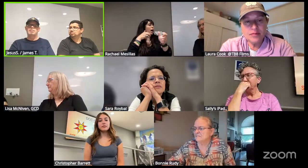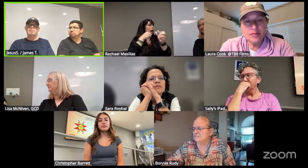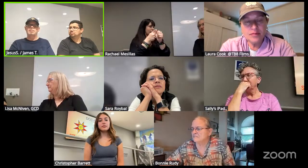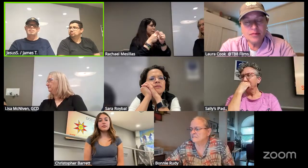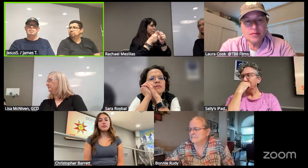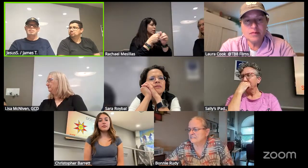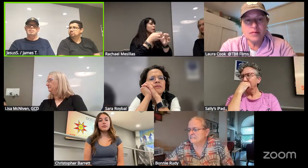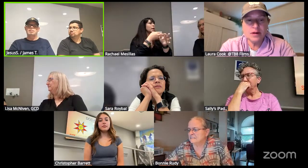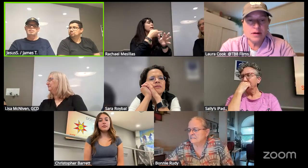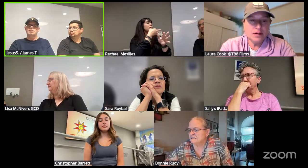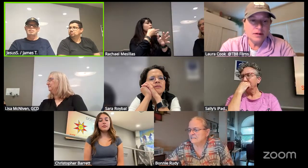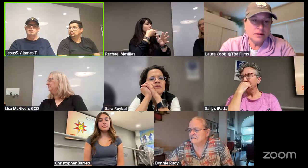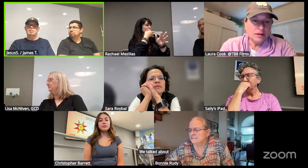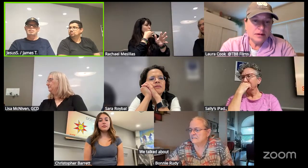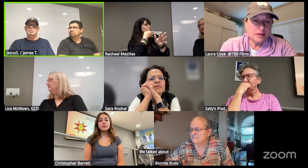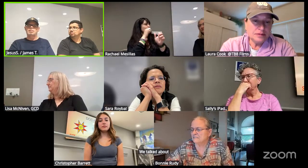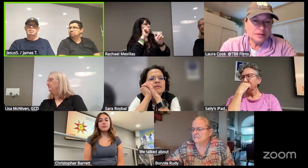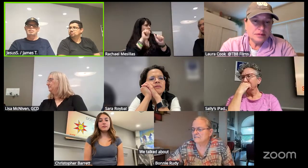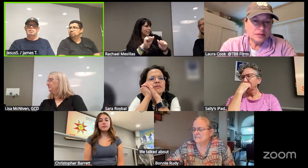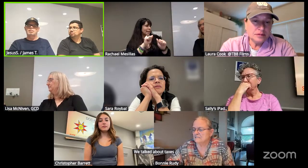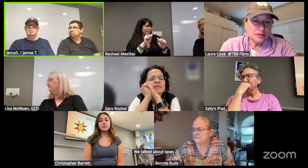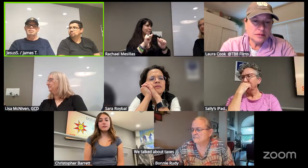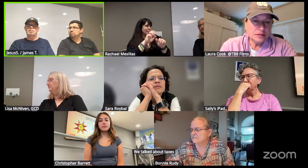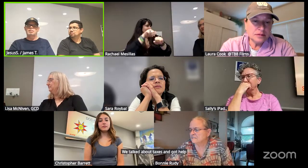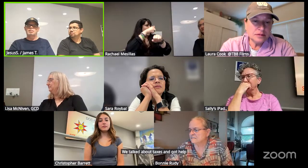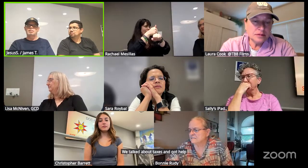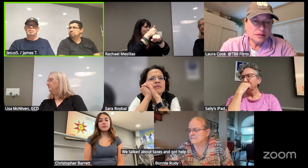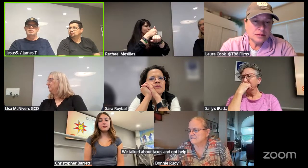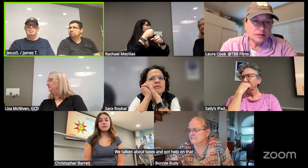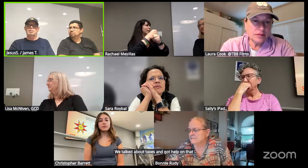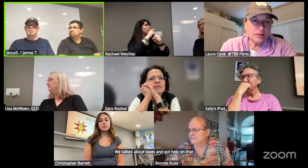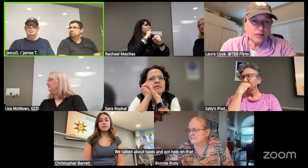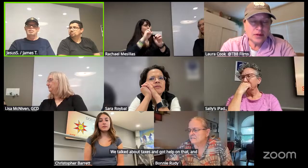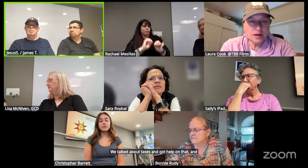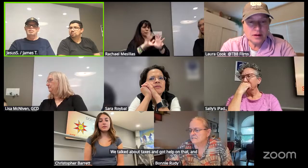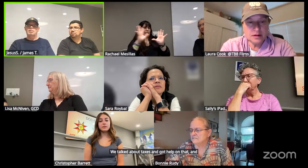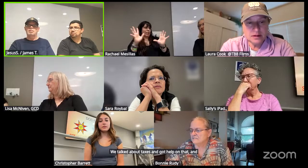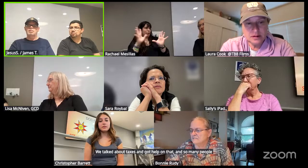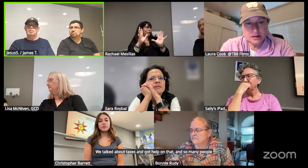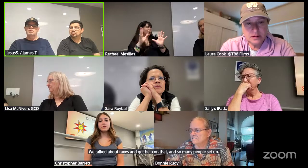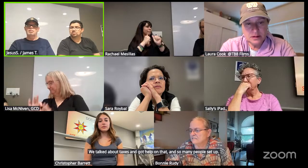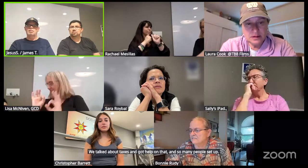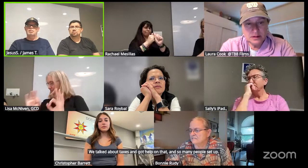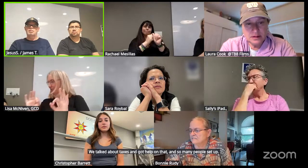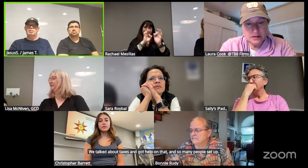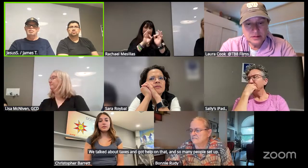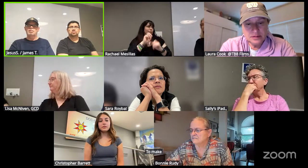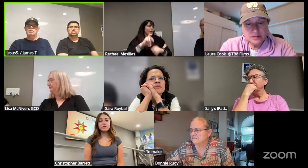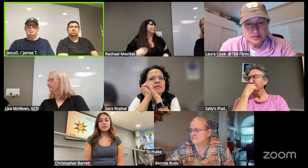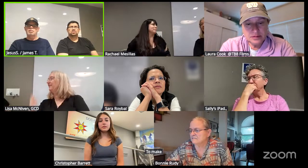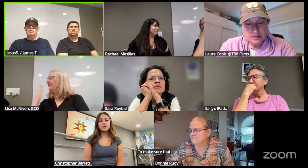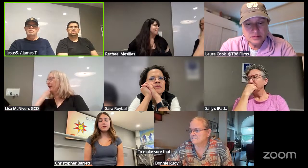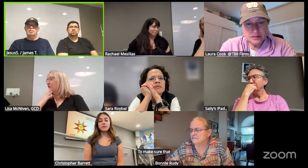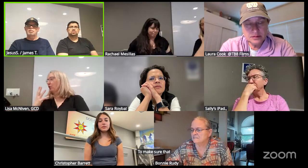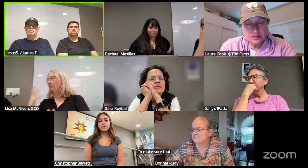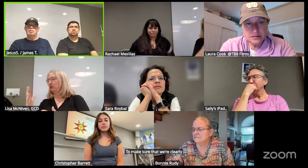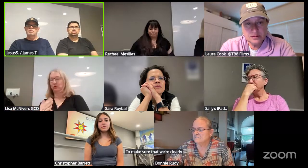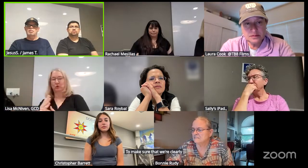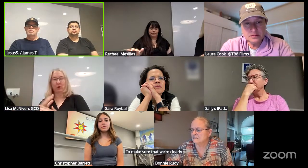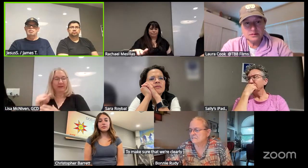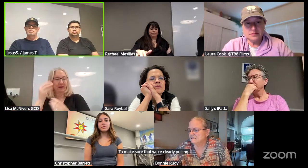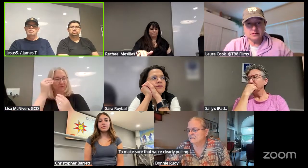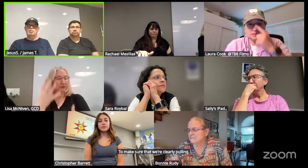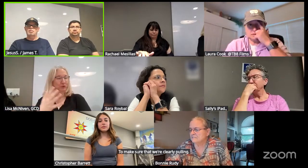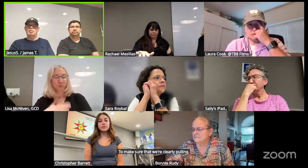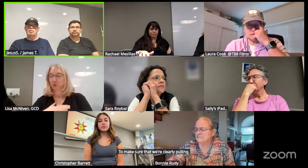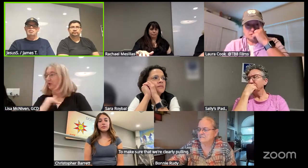We talked about taxes and got help on that, and so many things set up to make sure that we're clearly following and it's